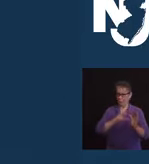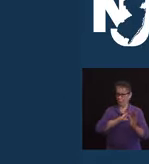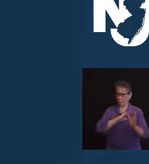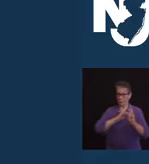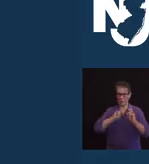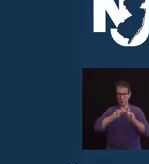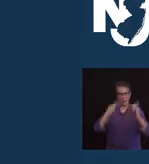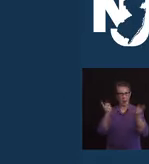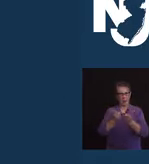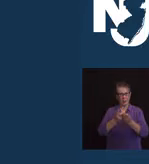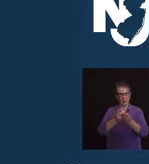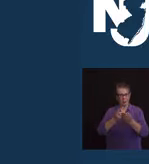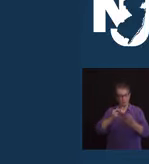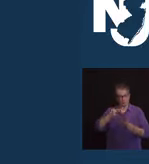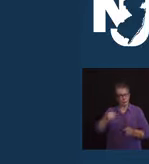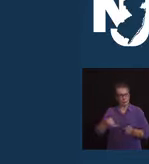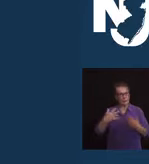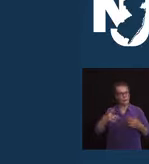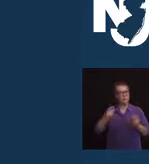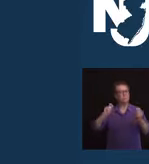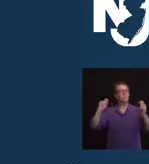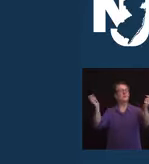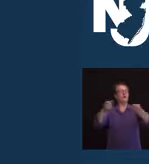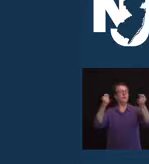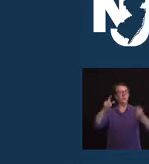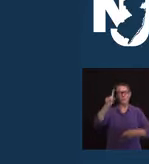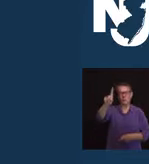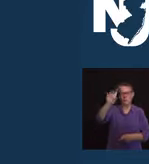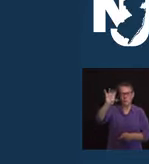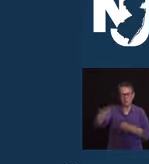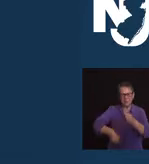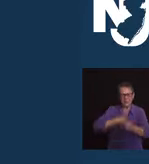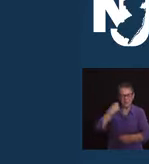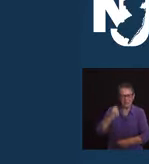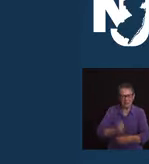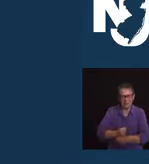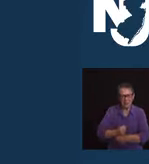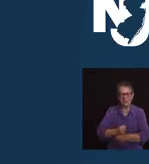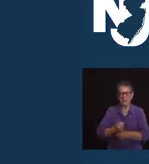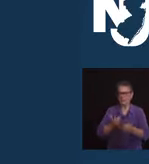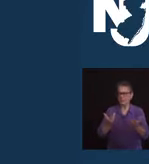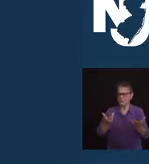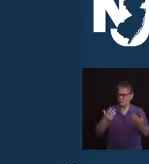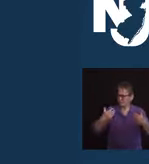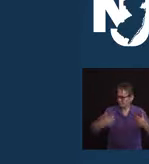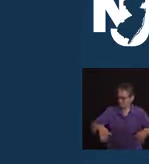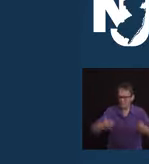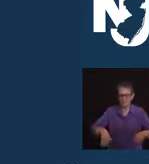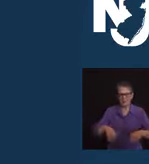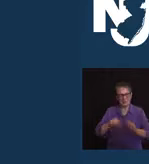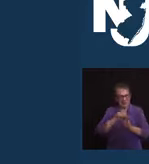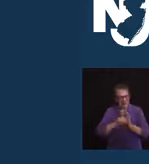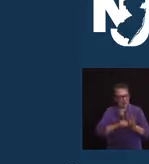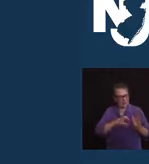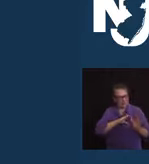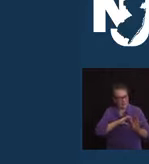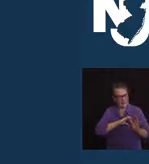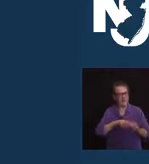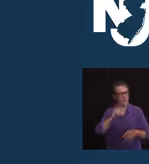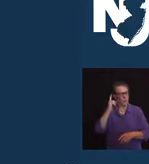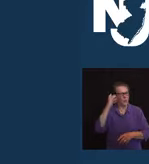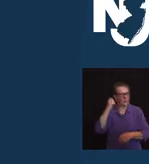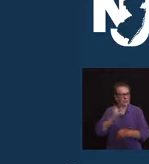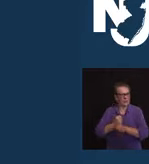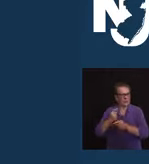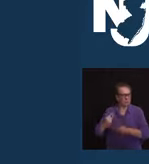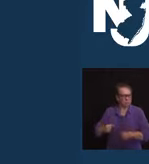the New Jersey State Police. Later this afternoon, I will join Pat, Attorney General Gabir Grewal, members